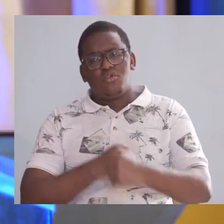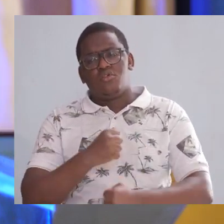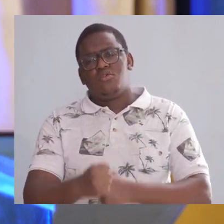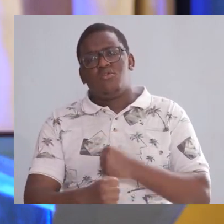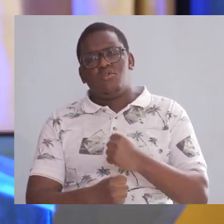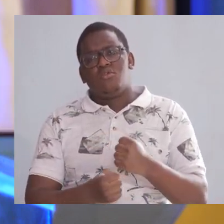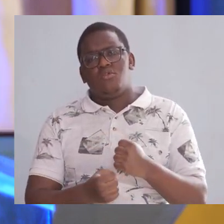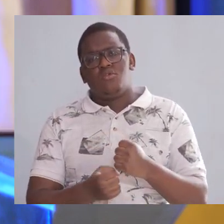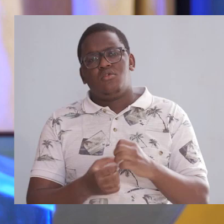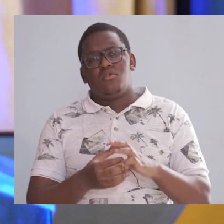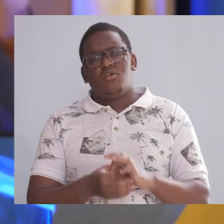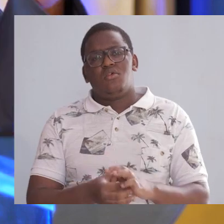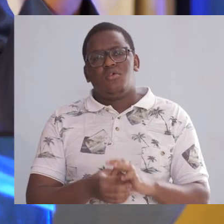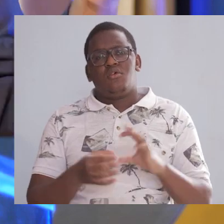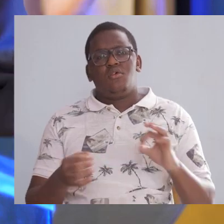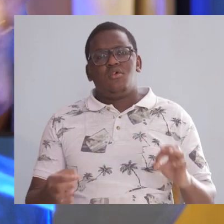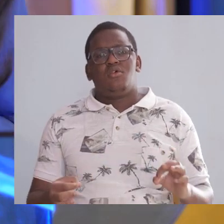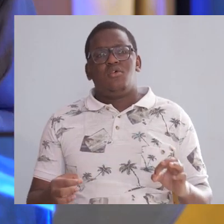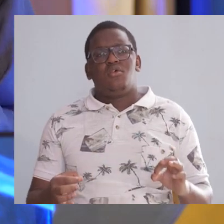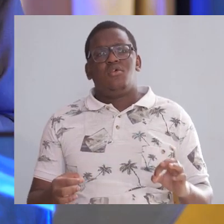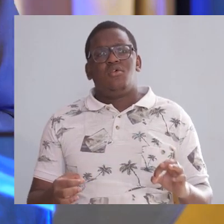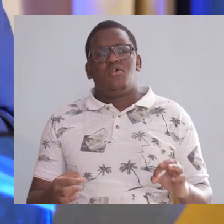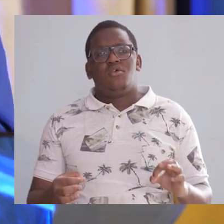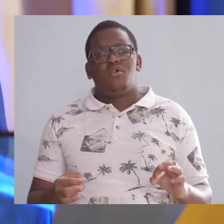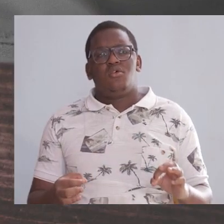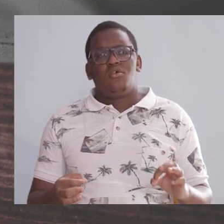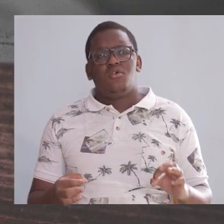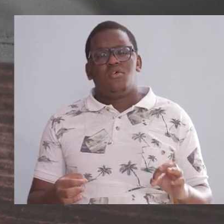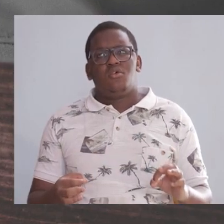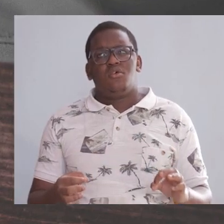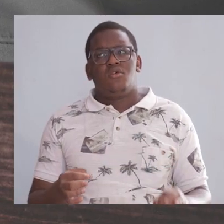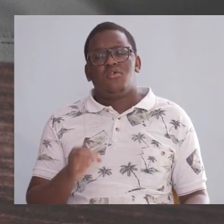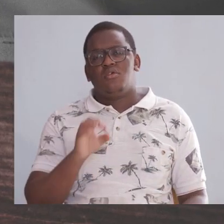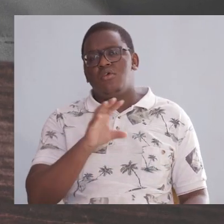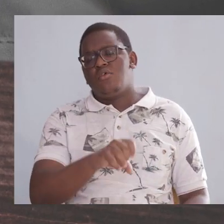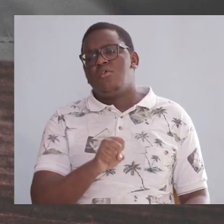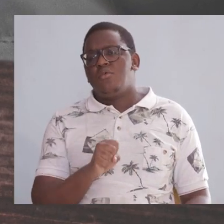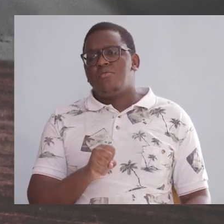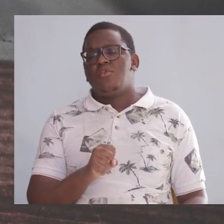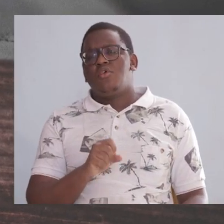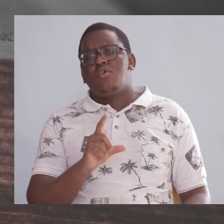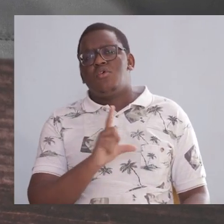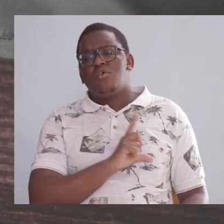freedom, not in bondage. Another category of theft is stealing from the Lord.